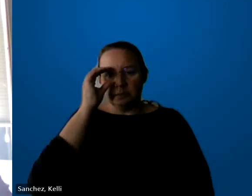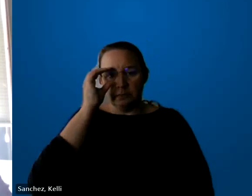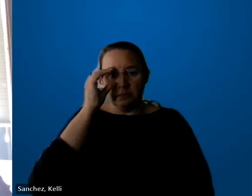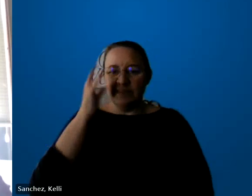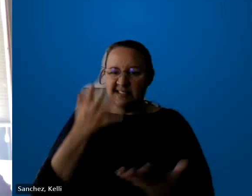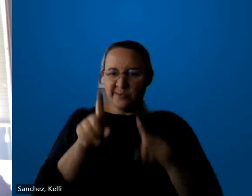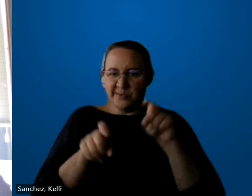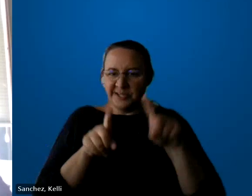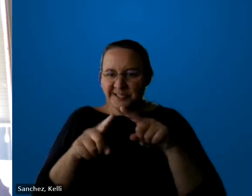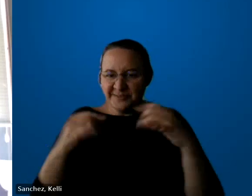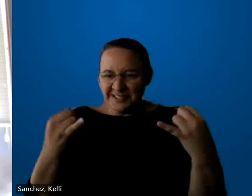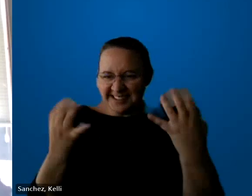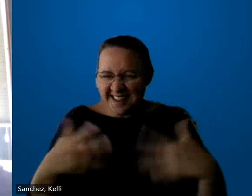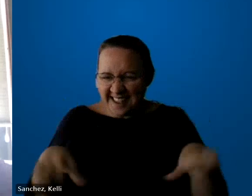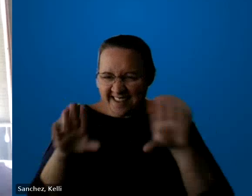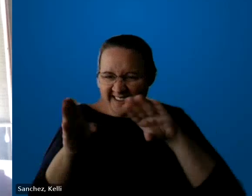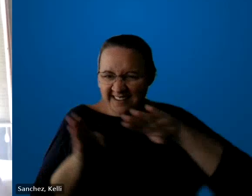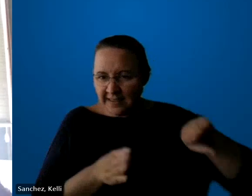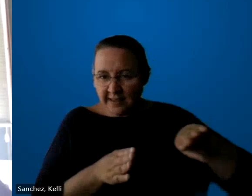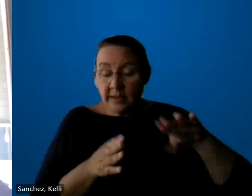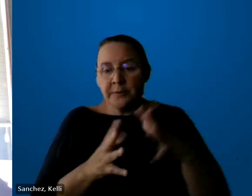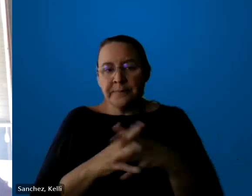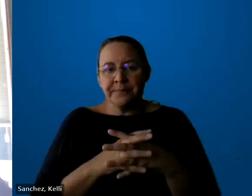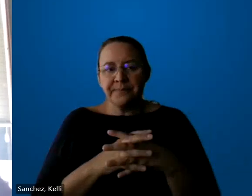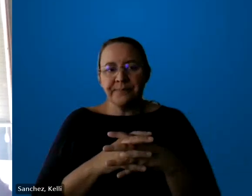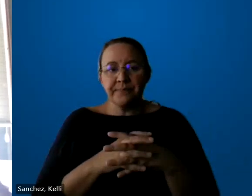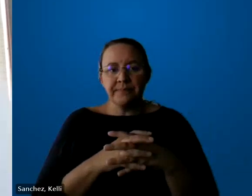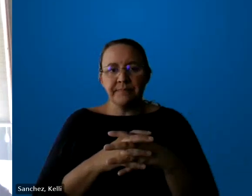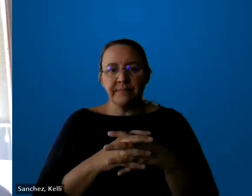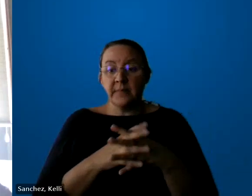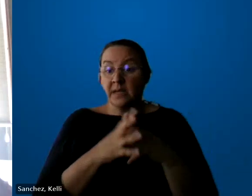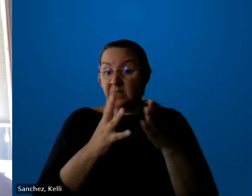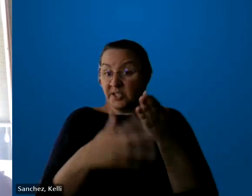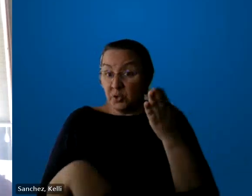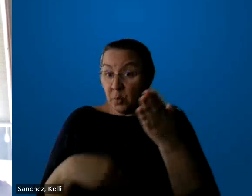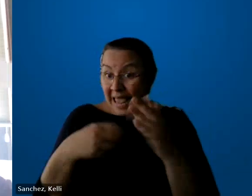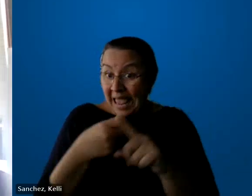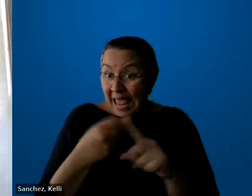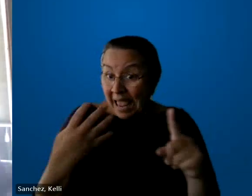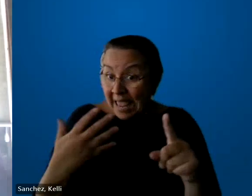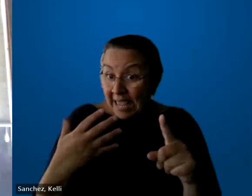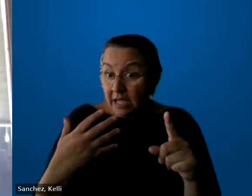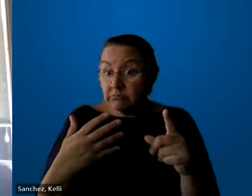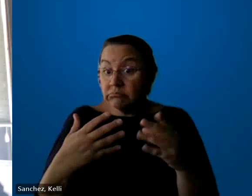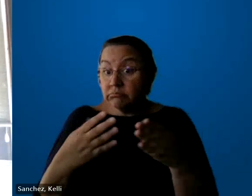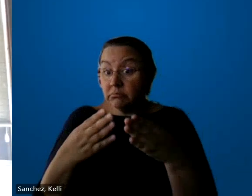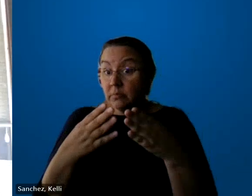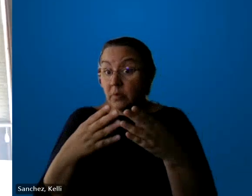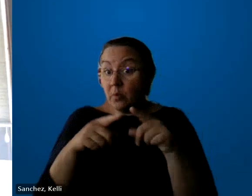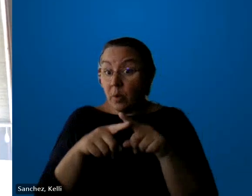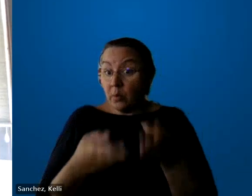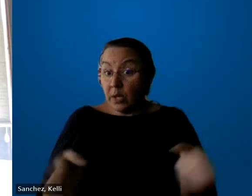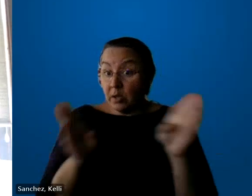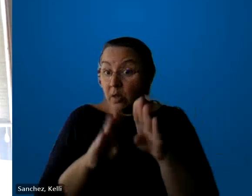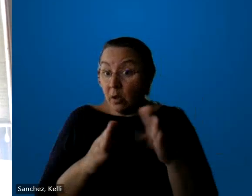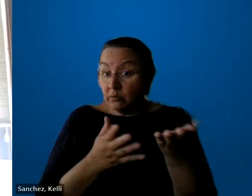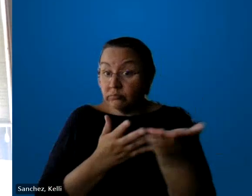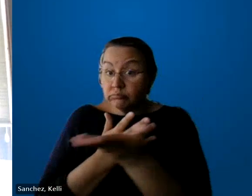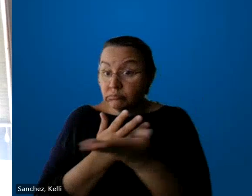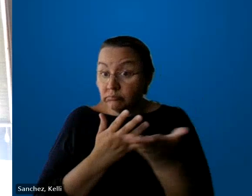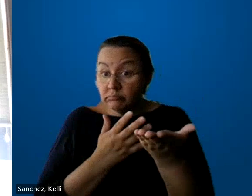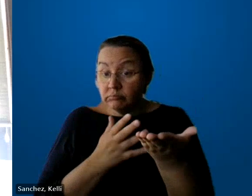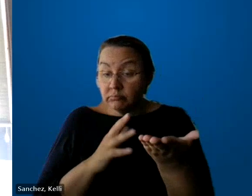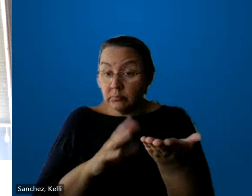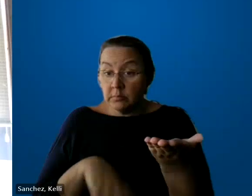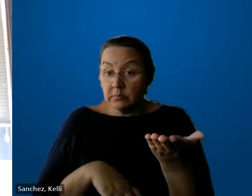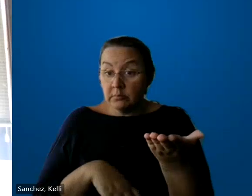our panel today. Is there anything that each of you would like to add in addition to all the wonderful questions that we've had?